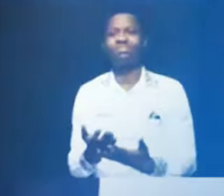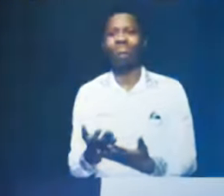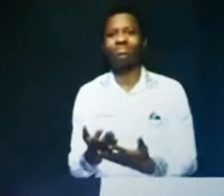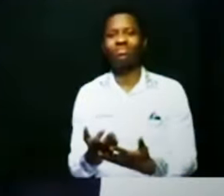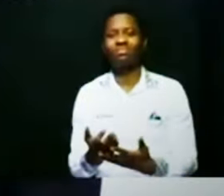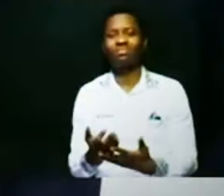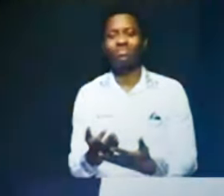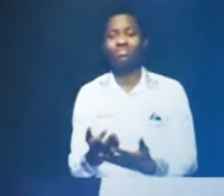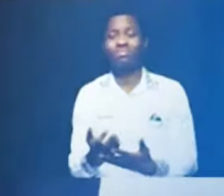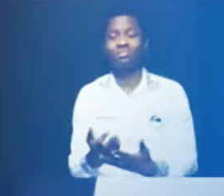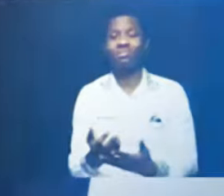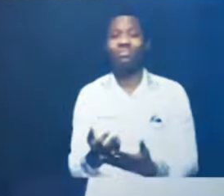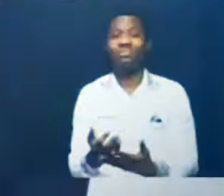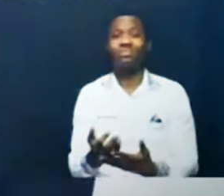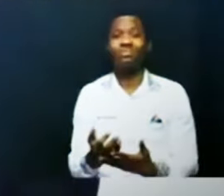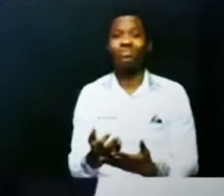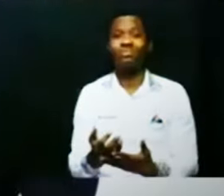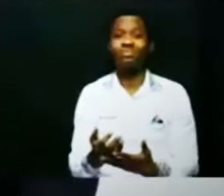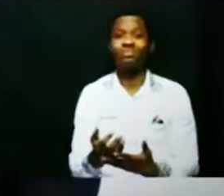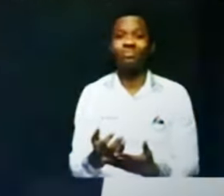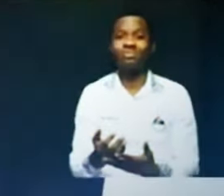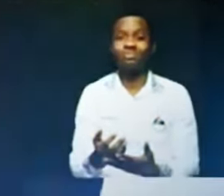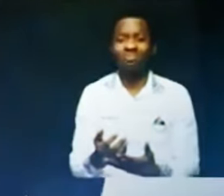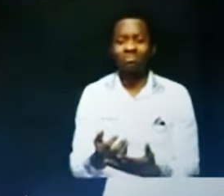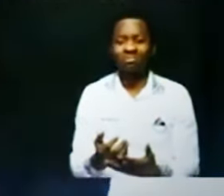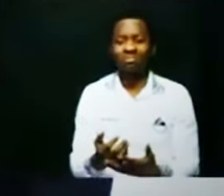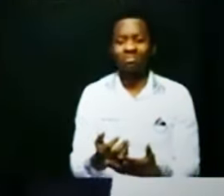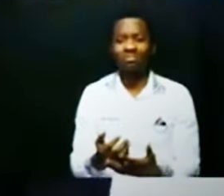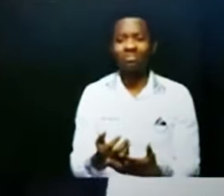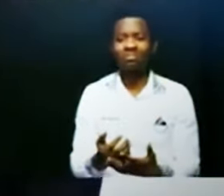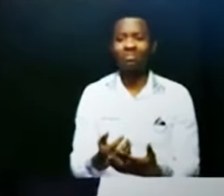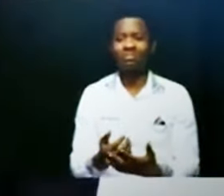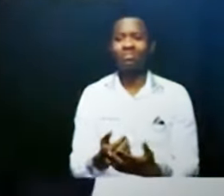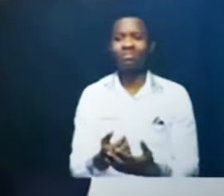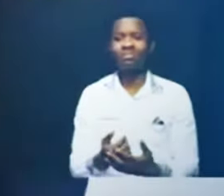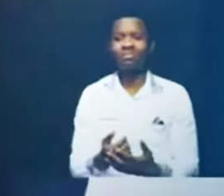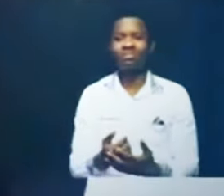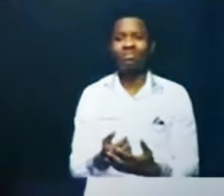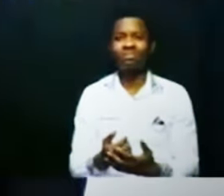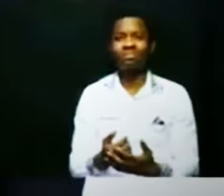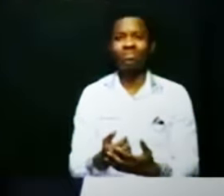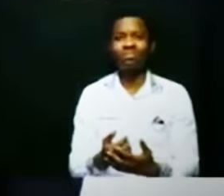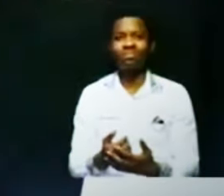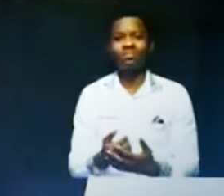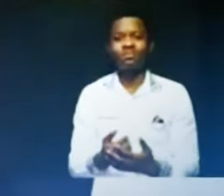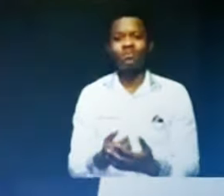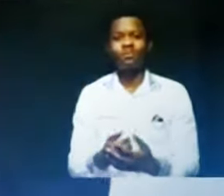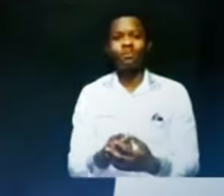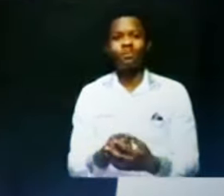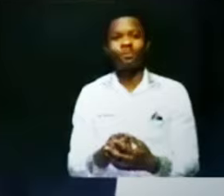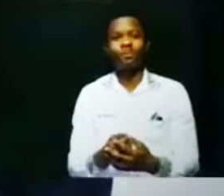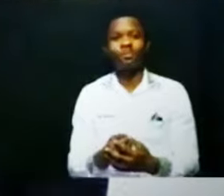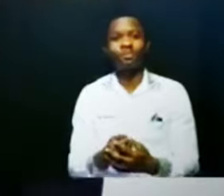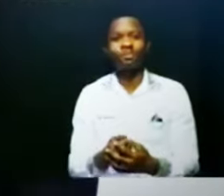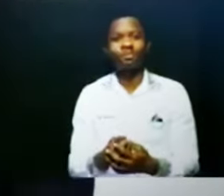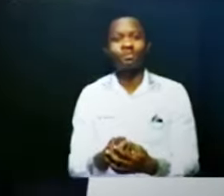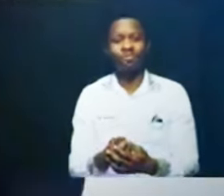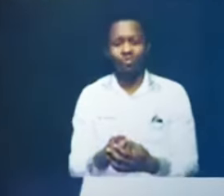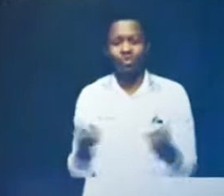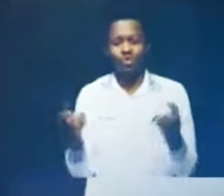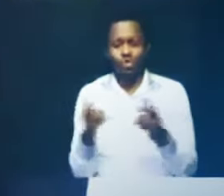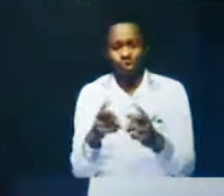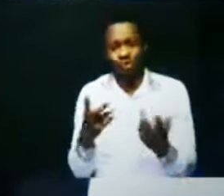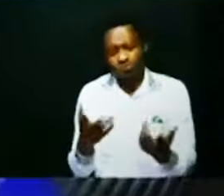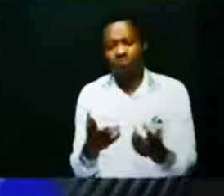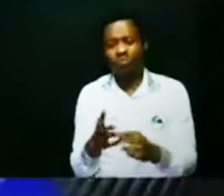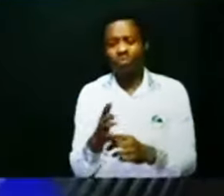if you son say a todi we are so dino nan yesino and ya dia esi ankasa yen share yen die soon ye. So let me just put a comma